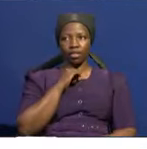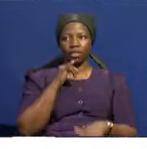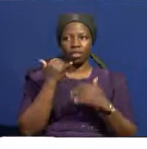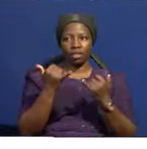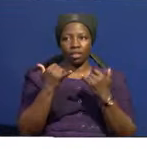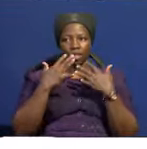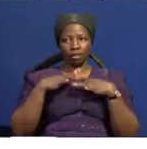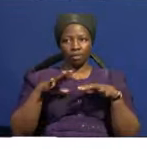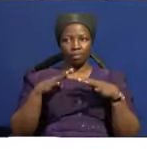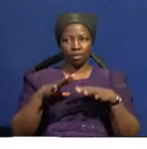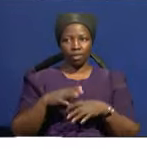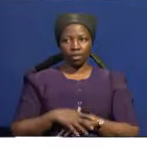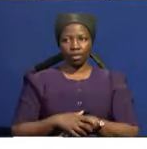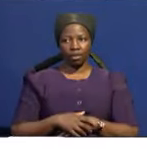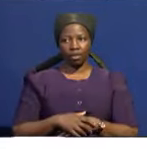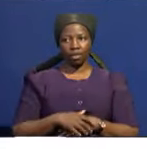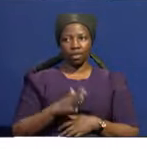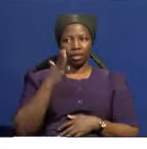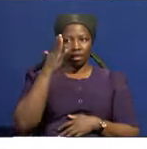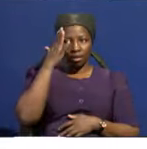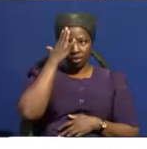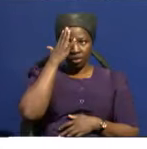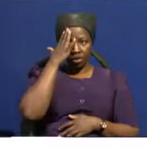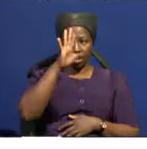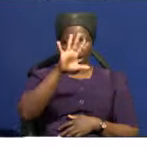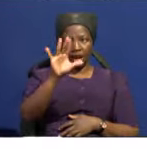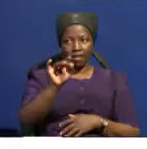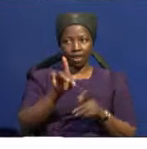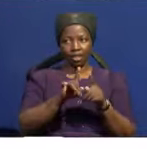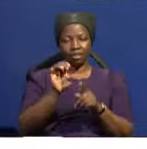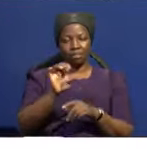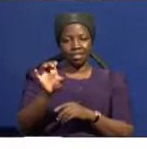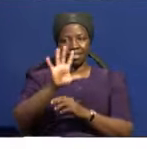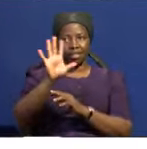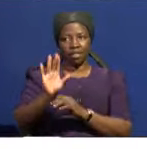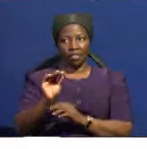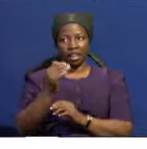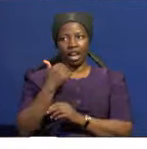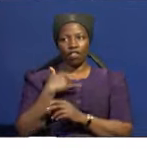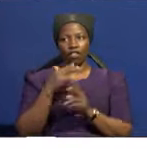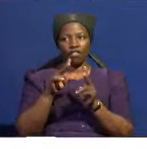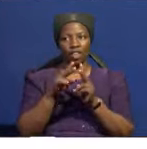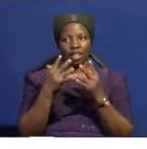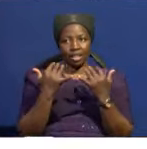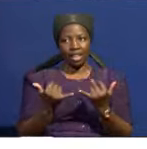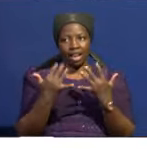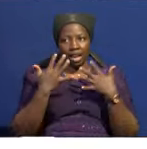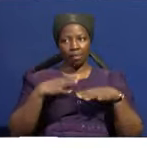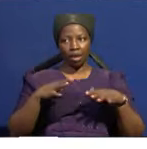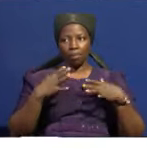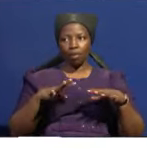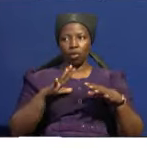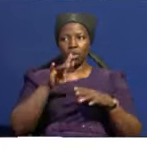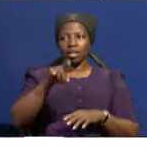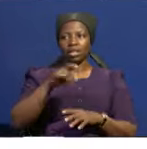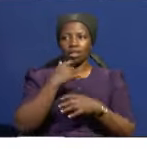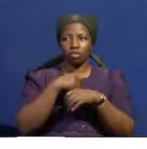that Africa, East Africa has a bulging young population. We need to ensure we